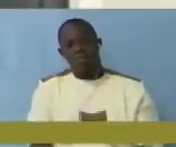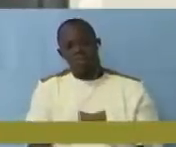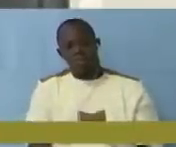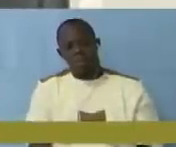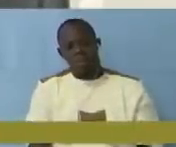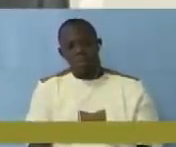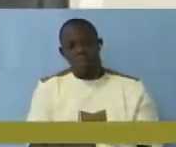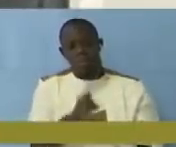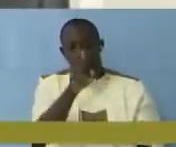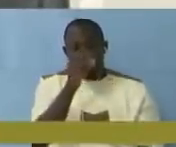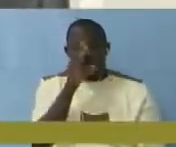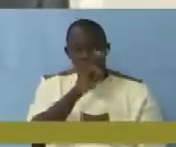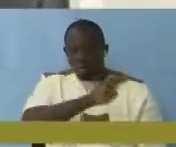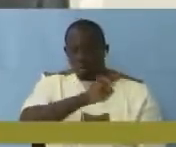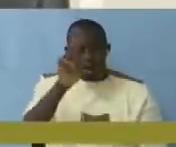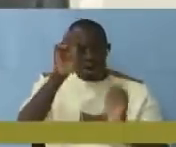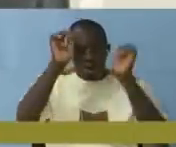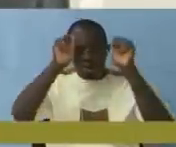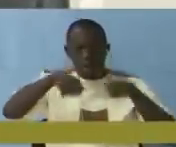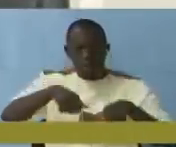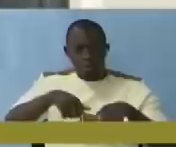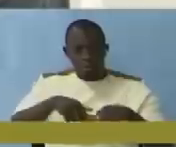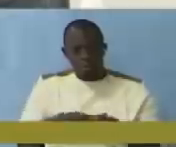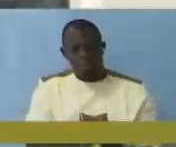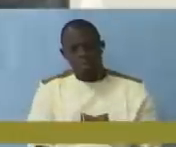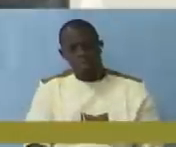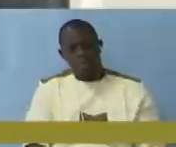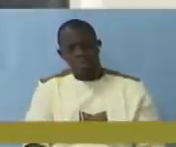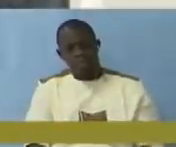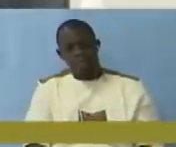You said that's not humanly possible.